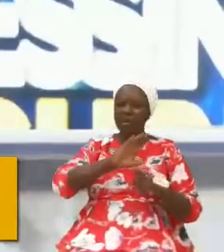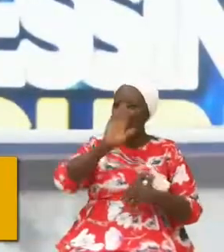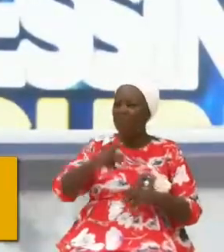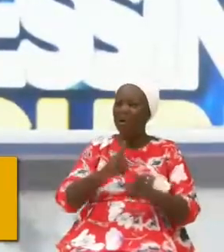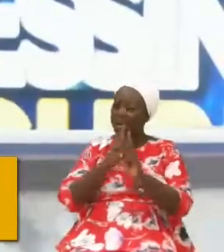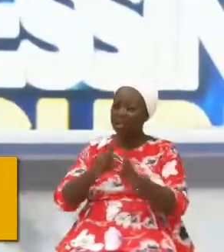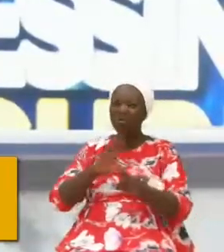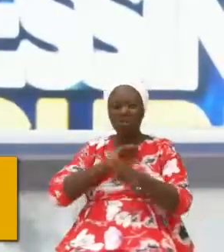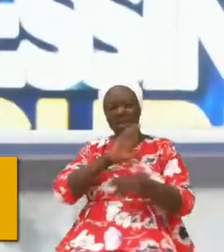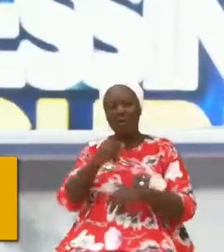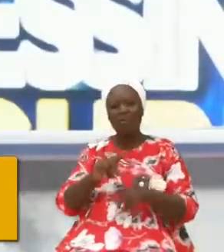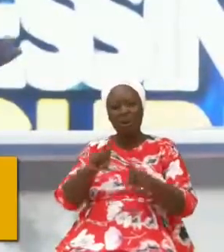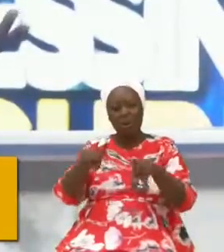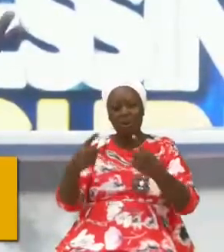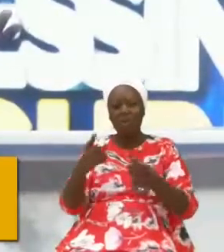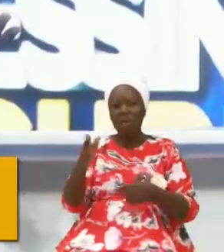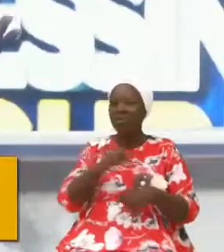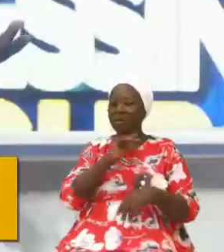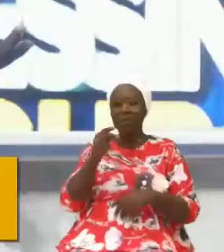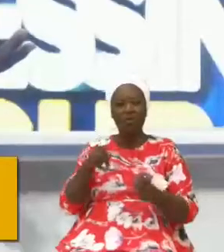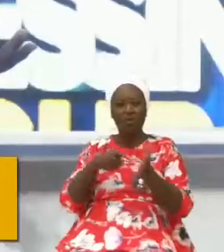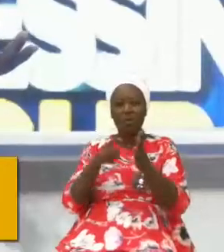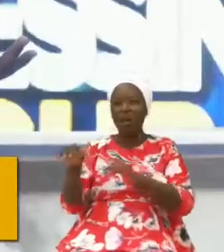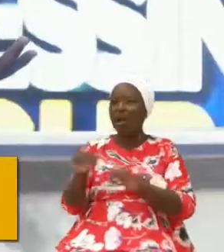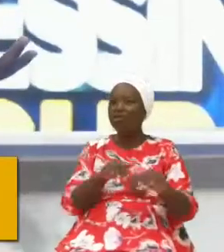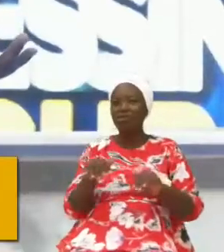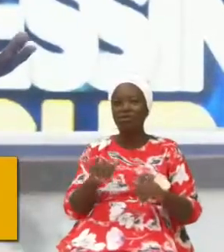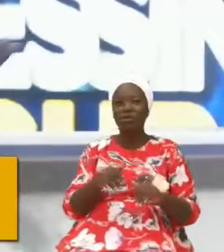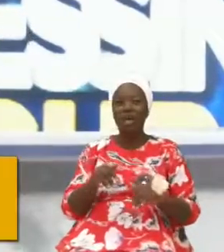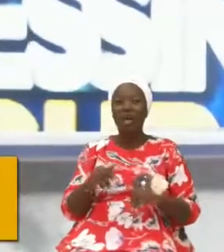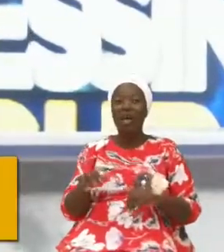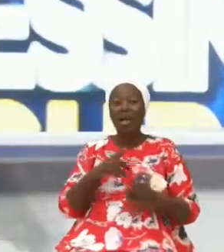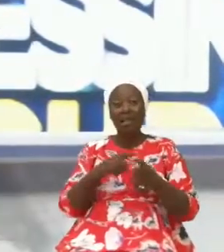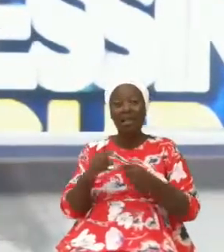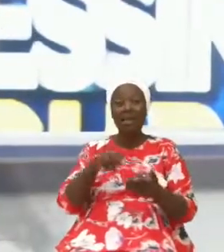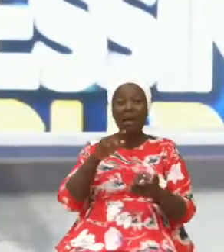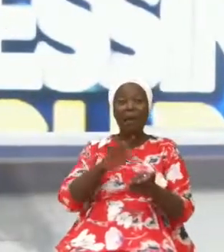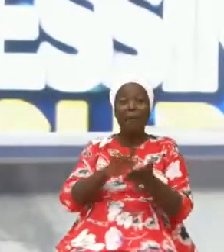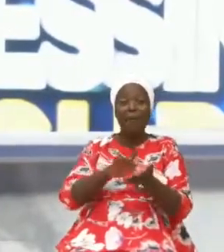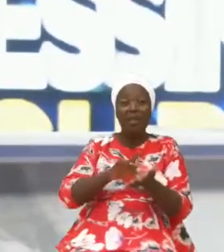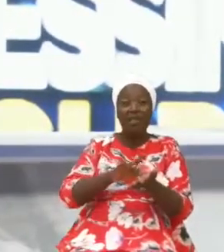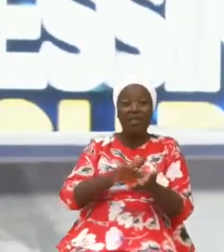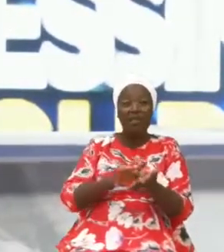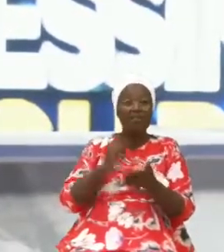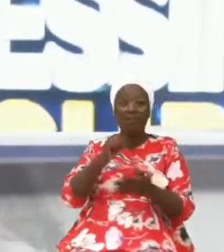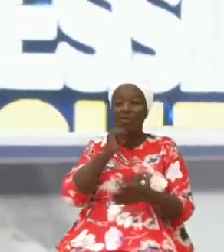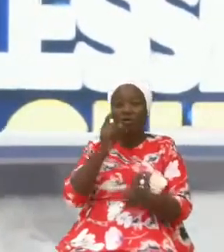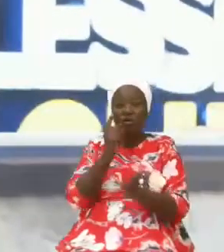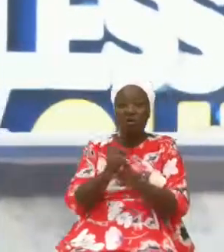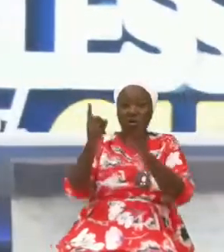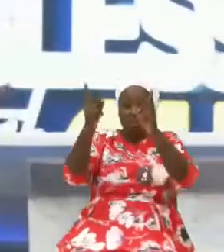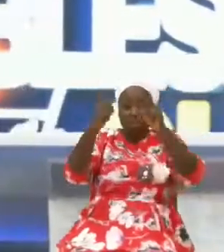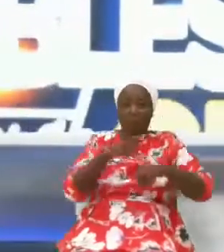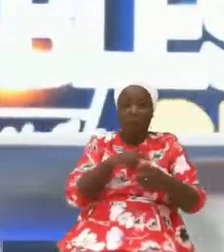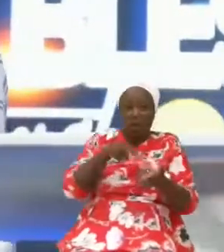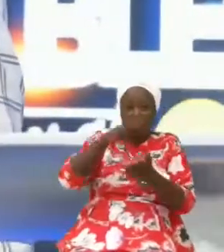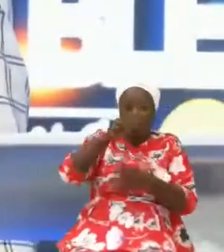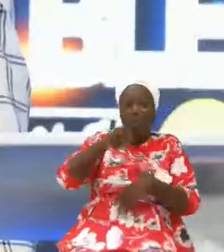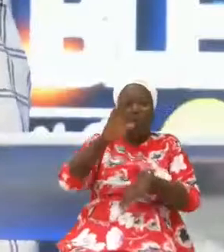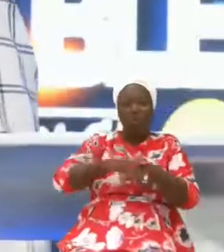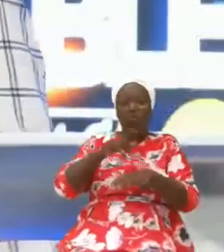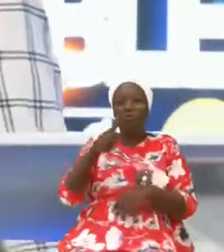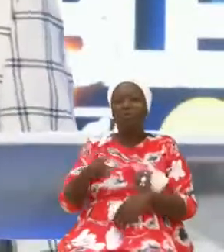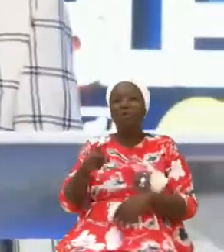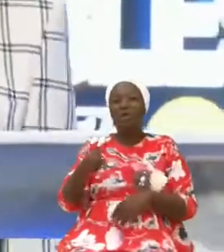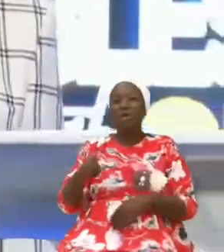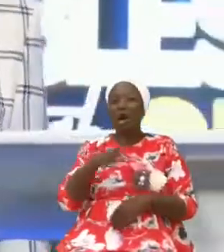say, okay, I hear. But you never responded. You never took action. The medicine